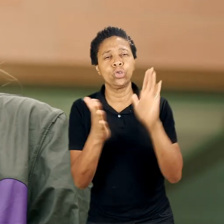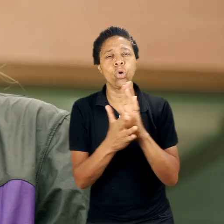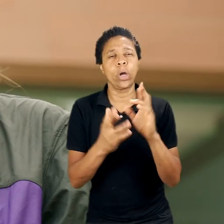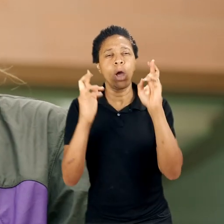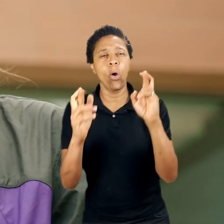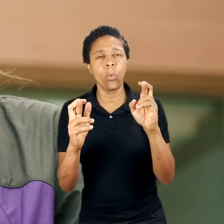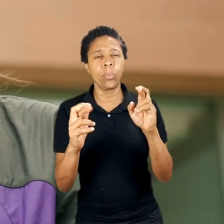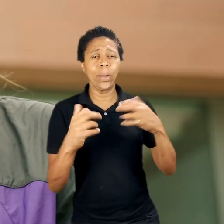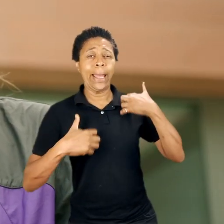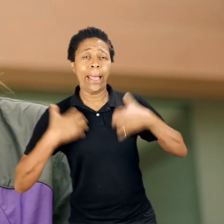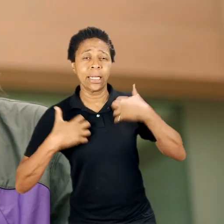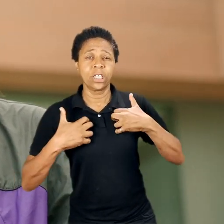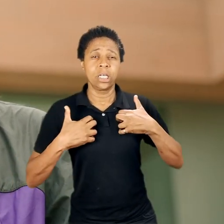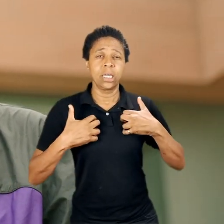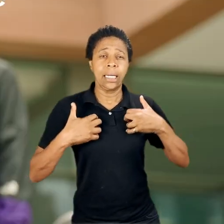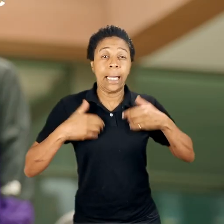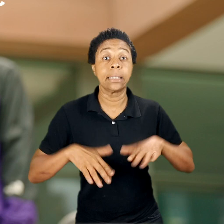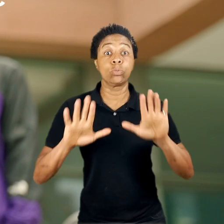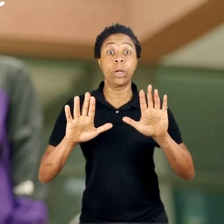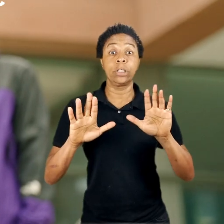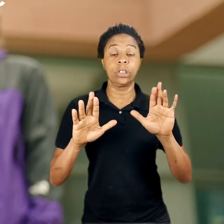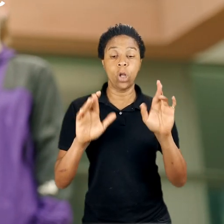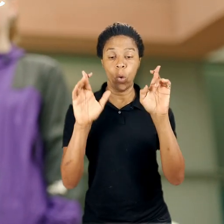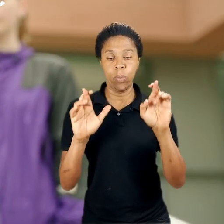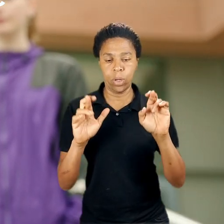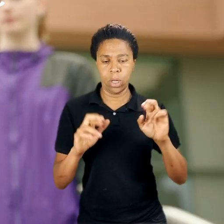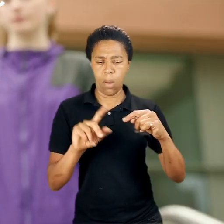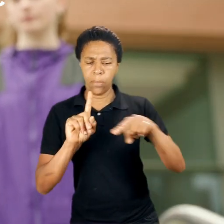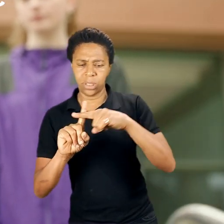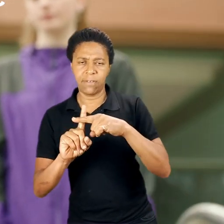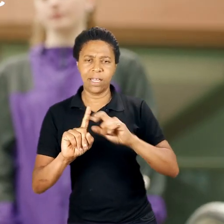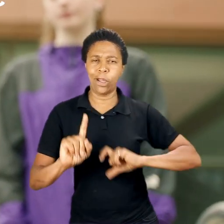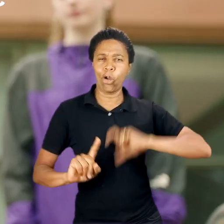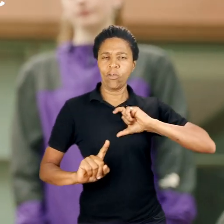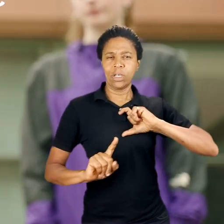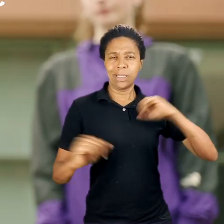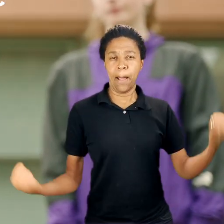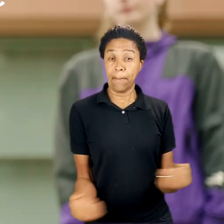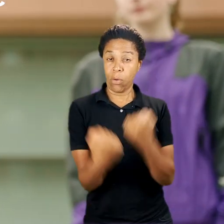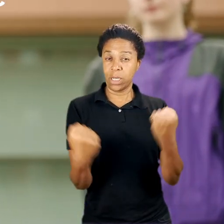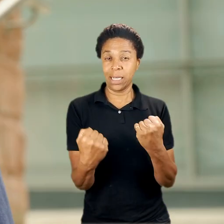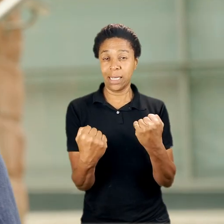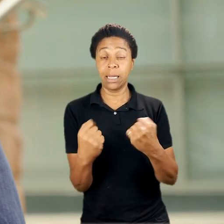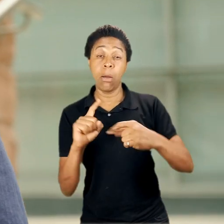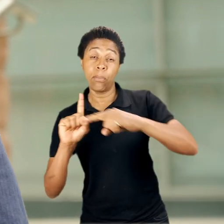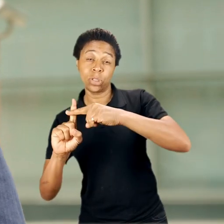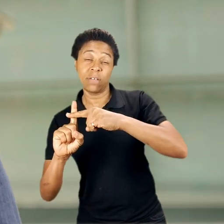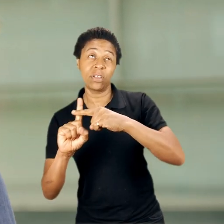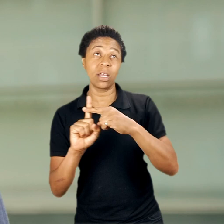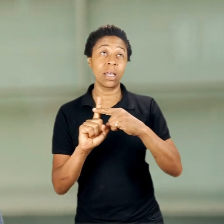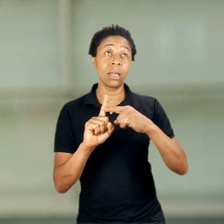energy motivation agency positivity confidence and empowerment so I say